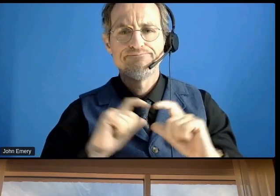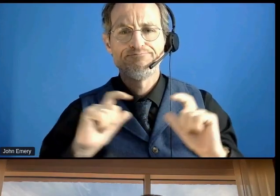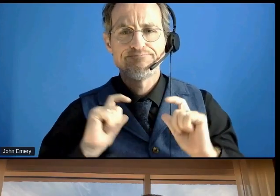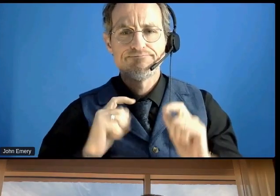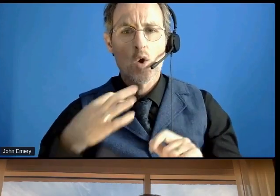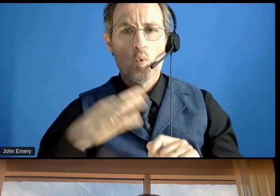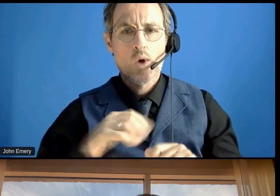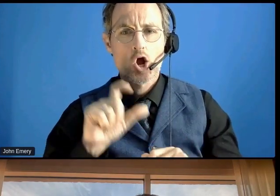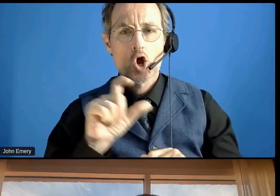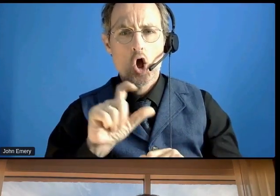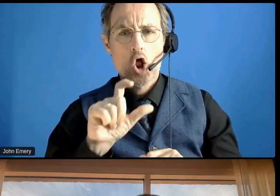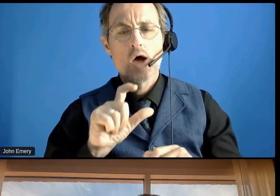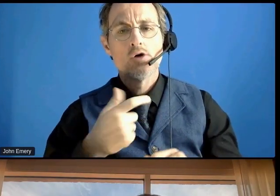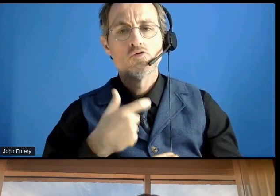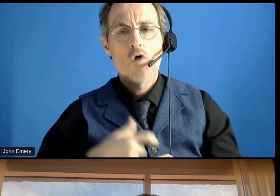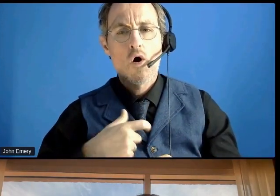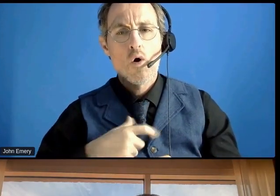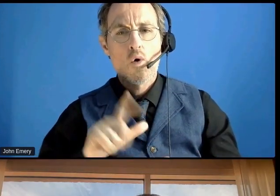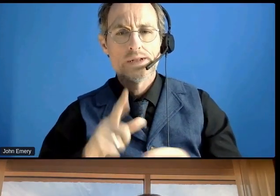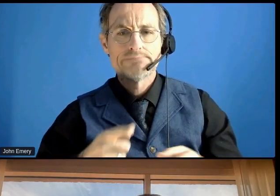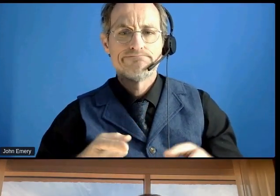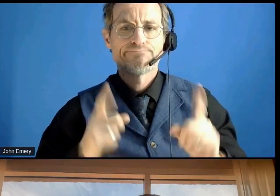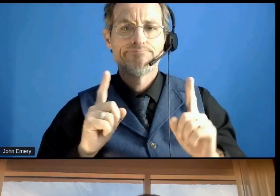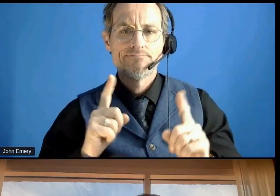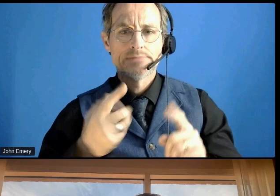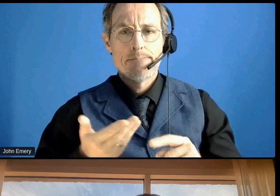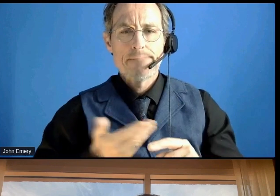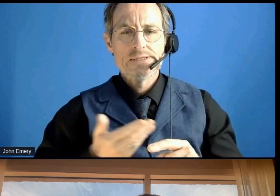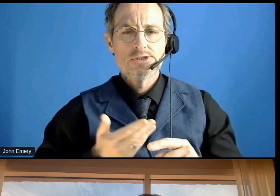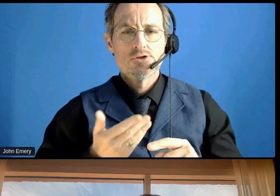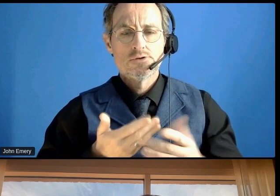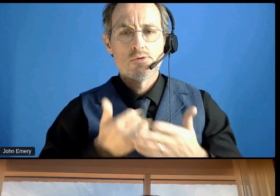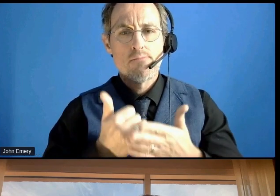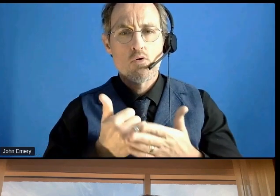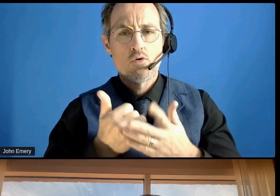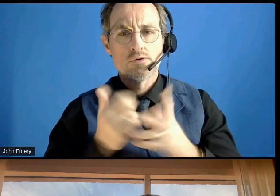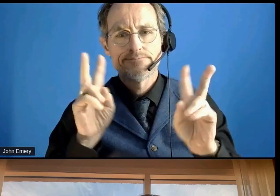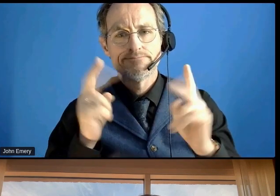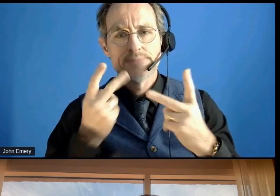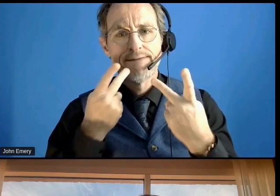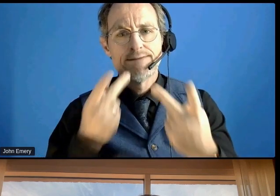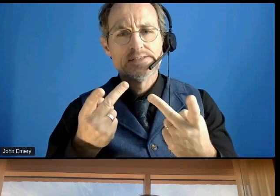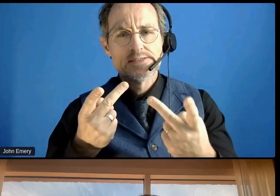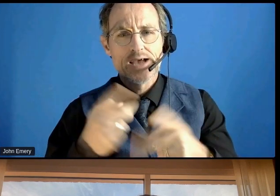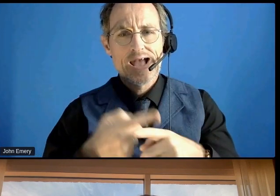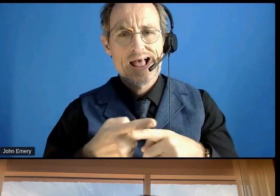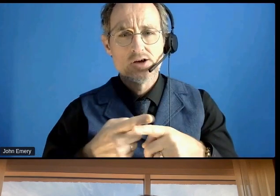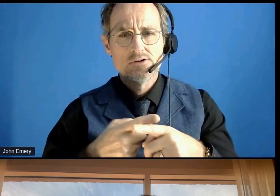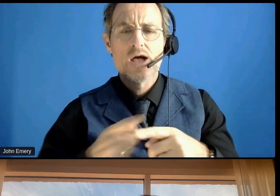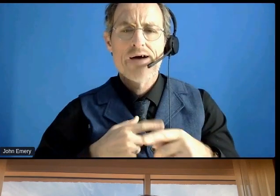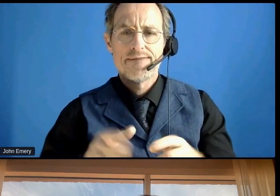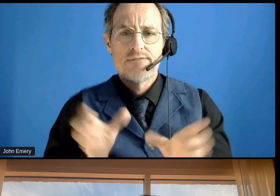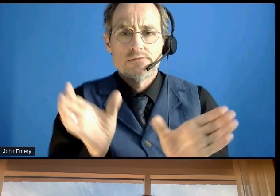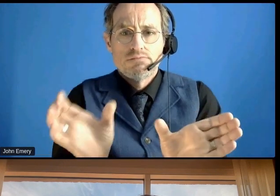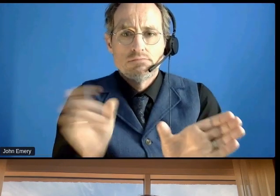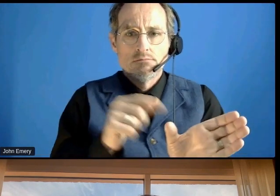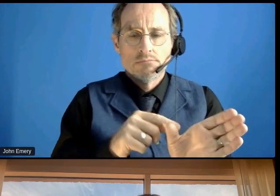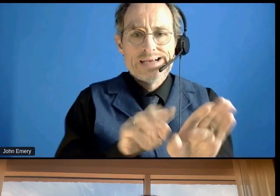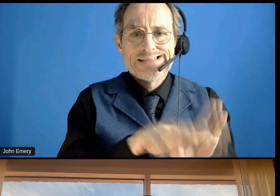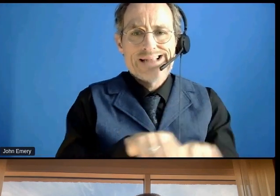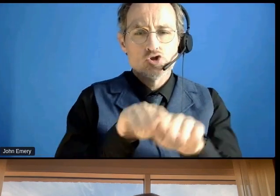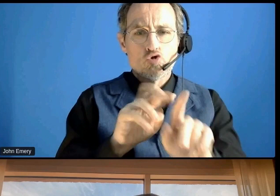the head of business support at Visit England. So we're one part of the National Tourism Agency, the other part being Visit